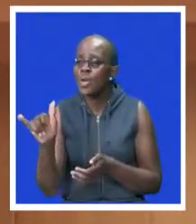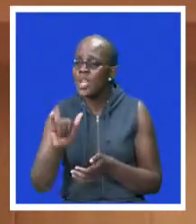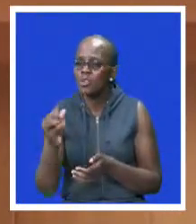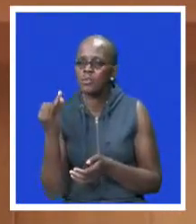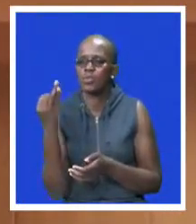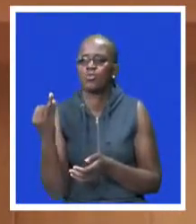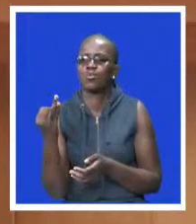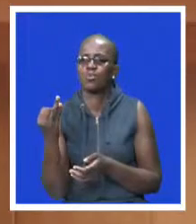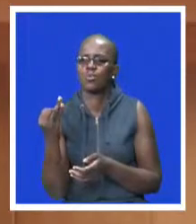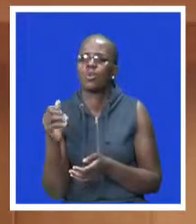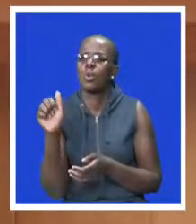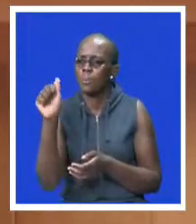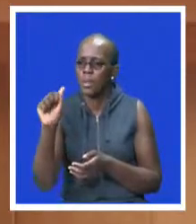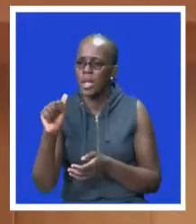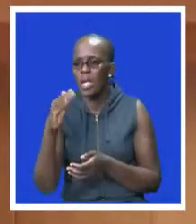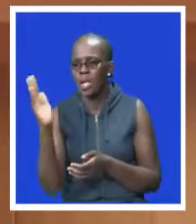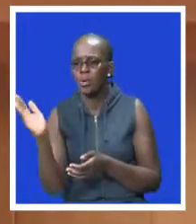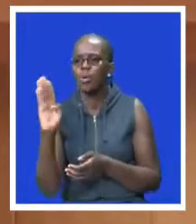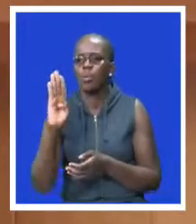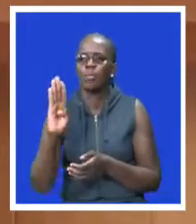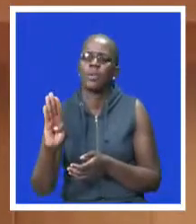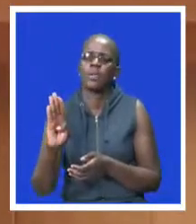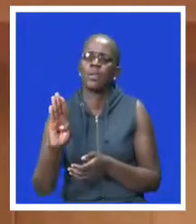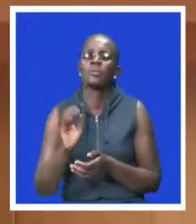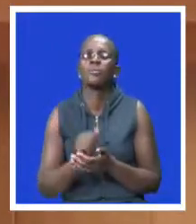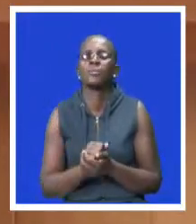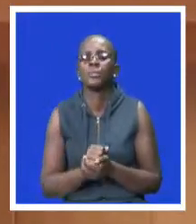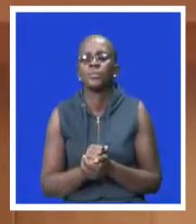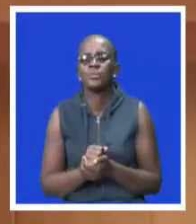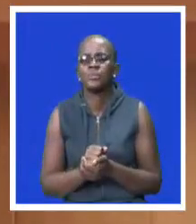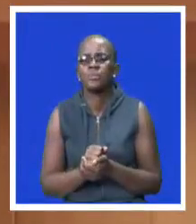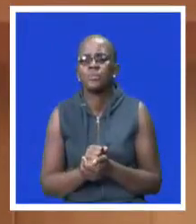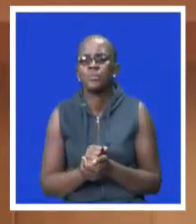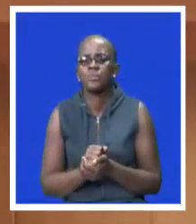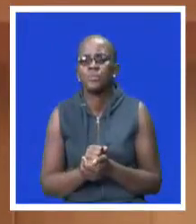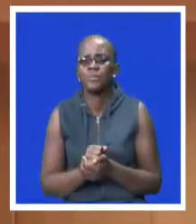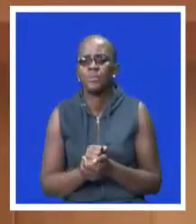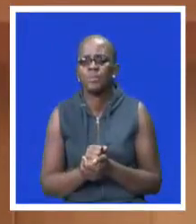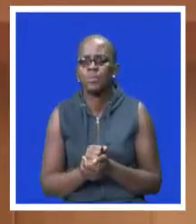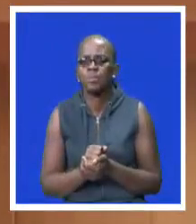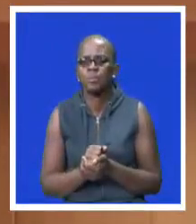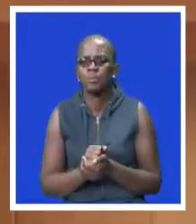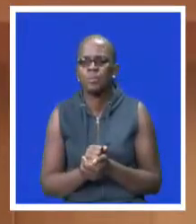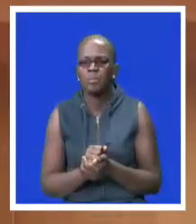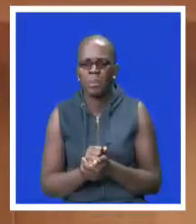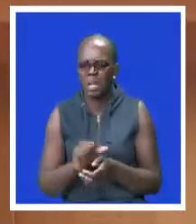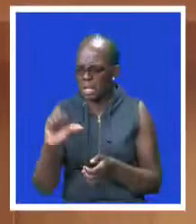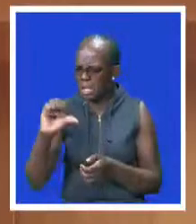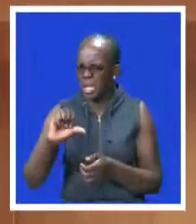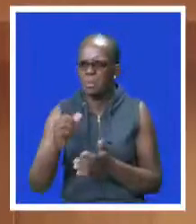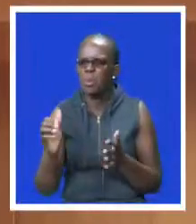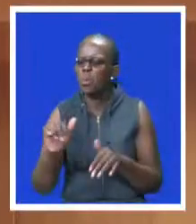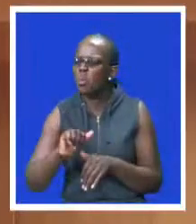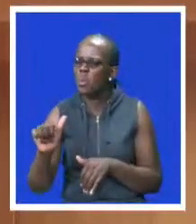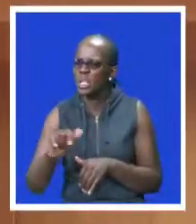these introductions is going to turn you off? And then you'll just shrink your paper and then probably throw